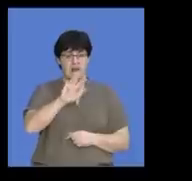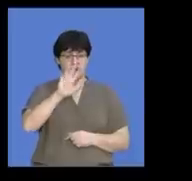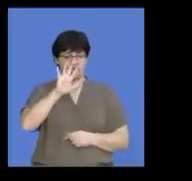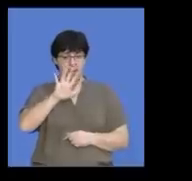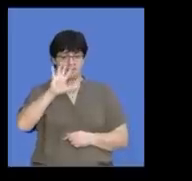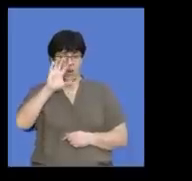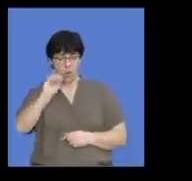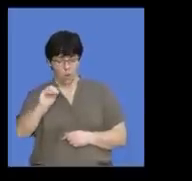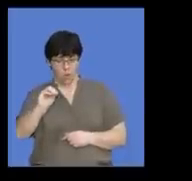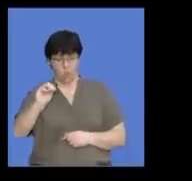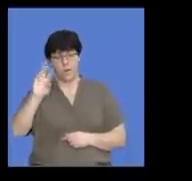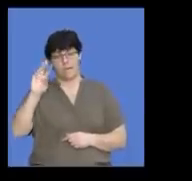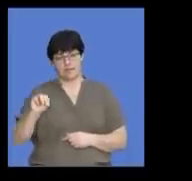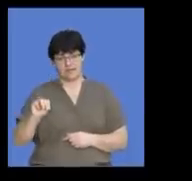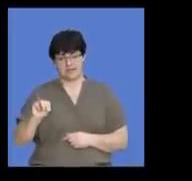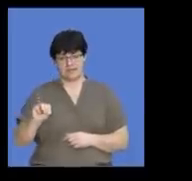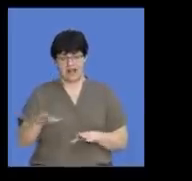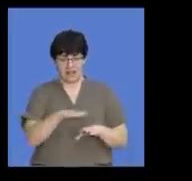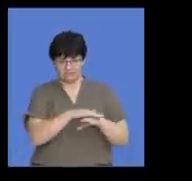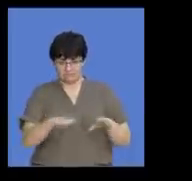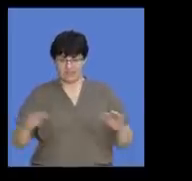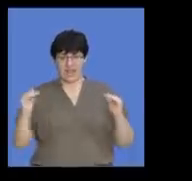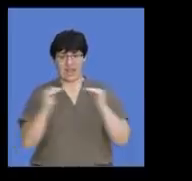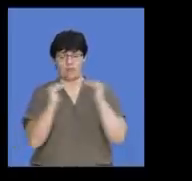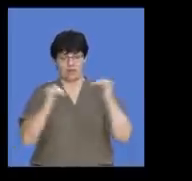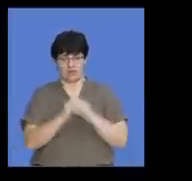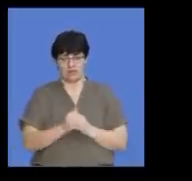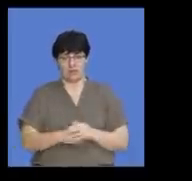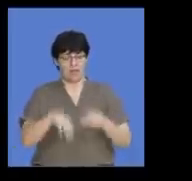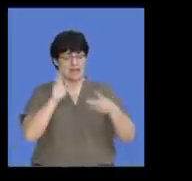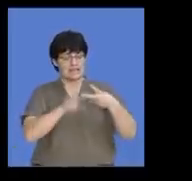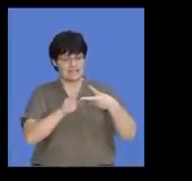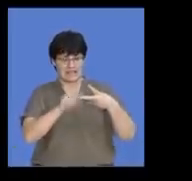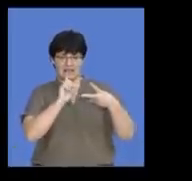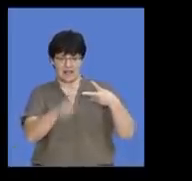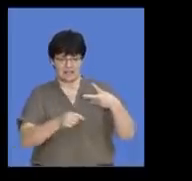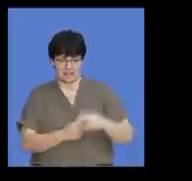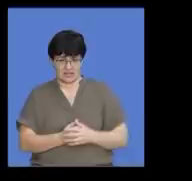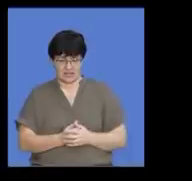1950 as my horizontal equivalent, my second answer.